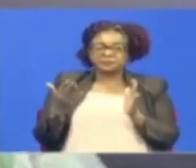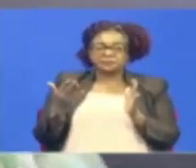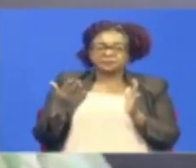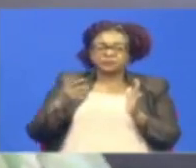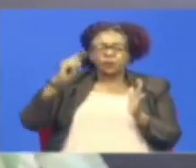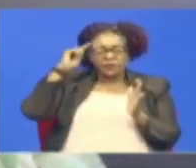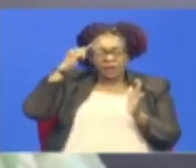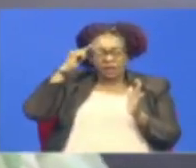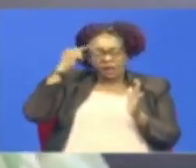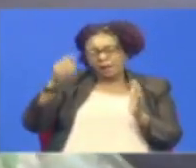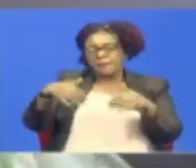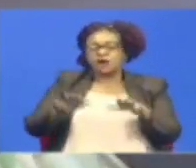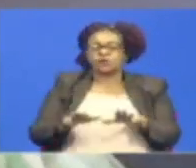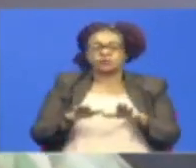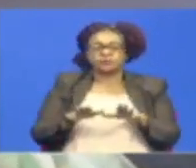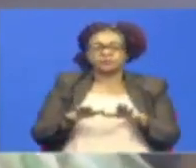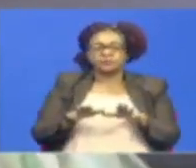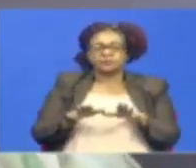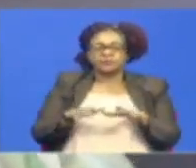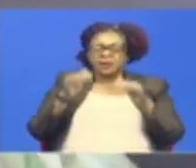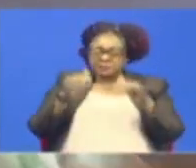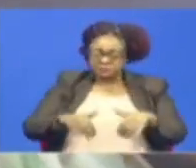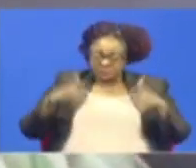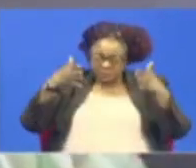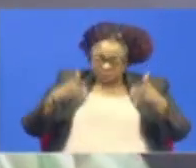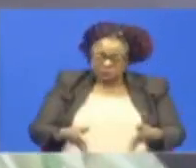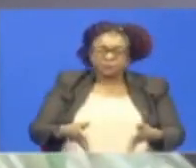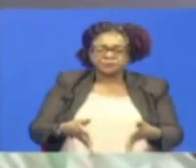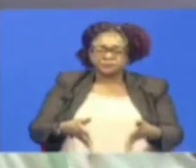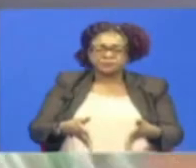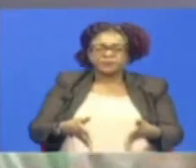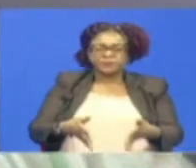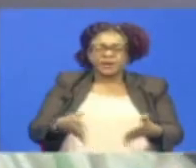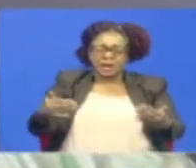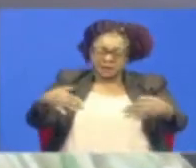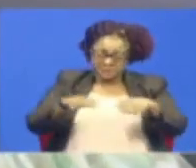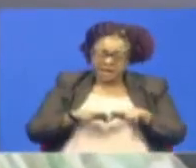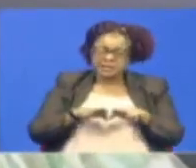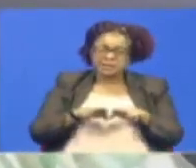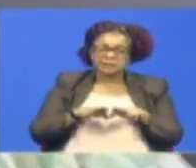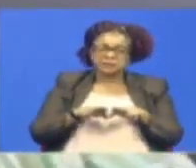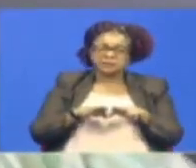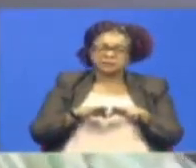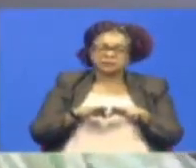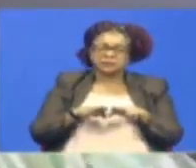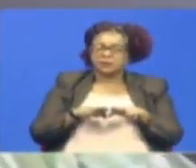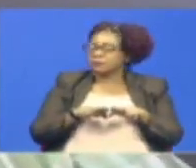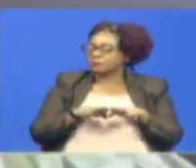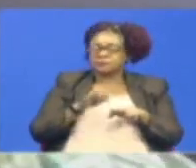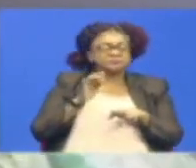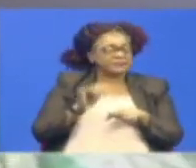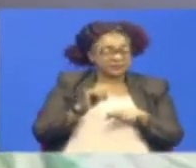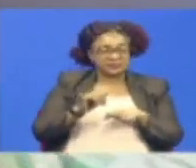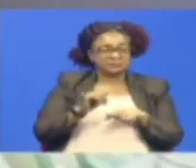burial. Kuchimba kaburi na kuweka maiti ndani ya kaburi na kurudisha mchanga, that is burial. I